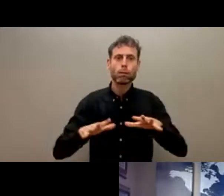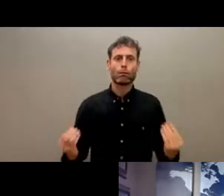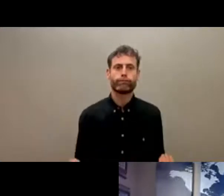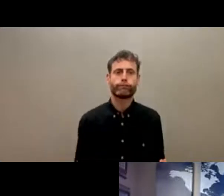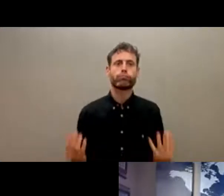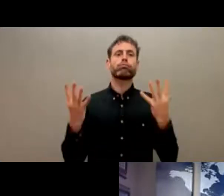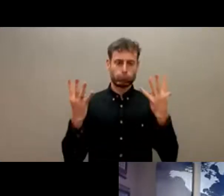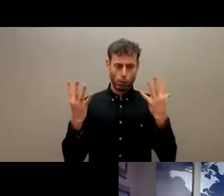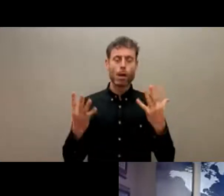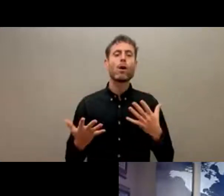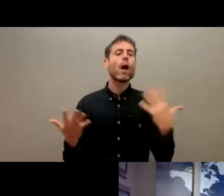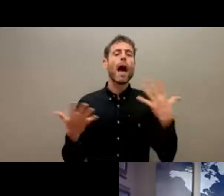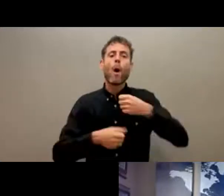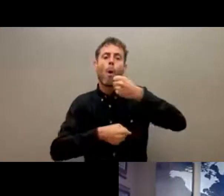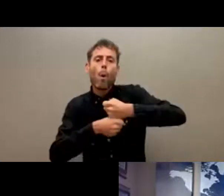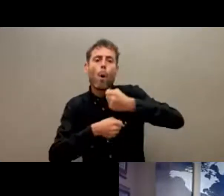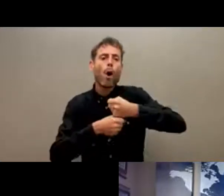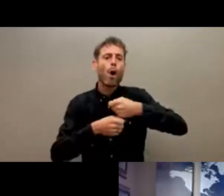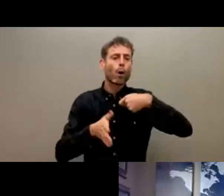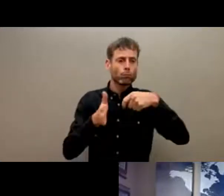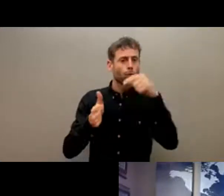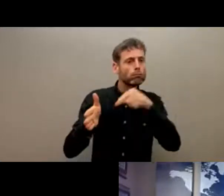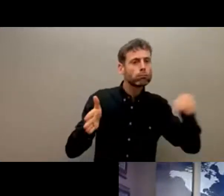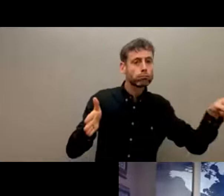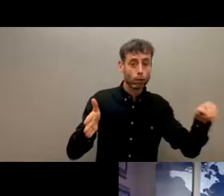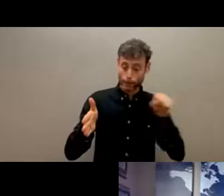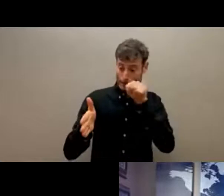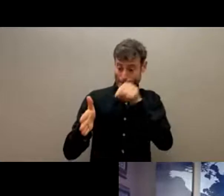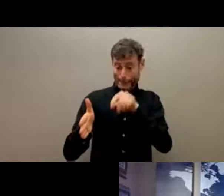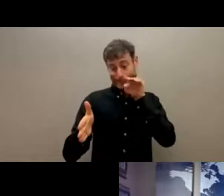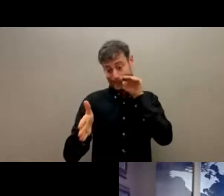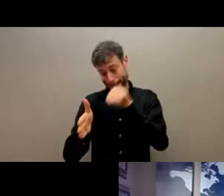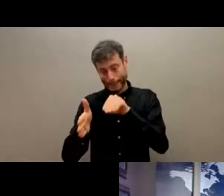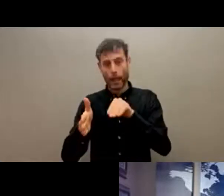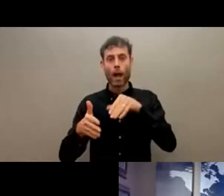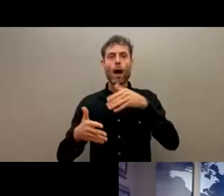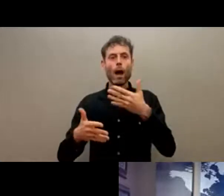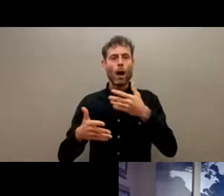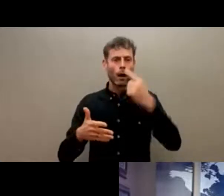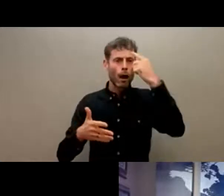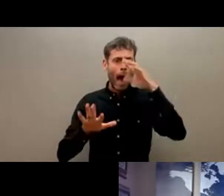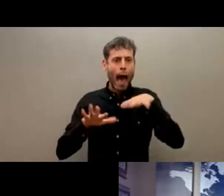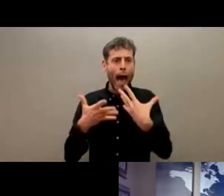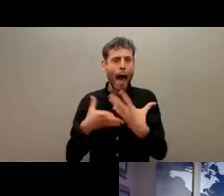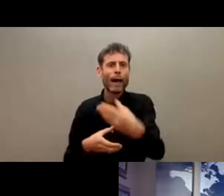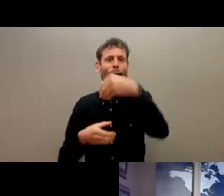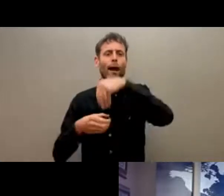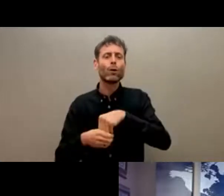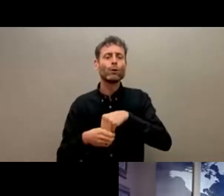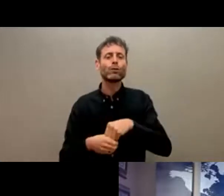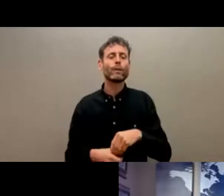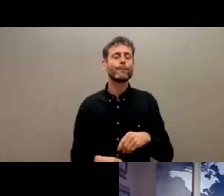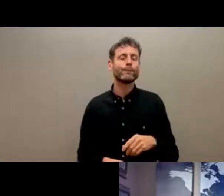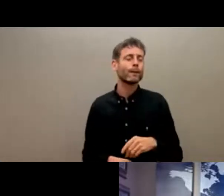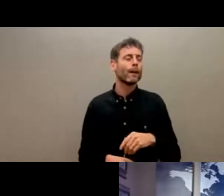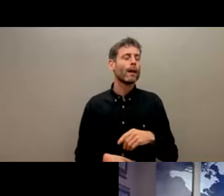work. Because as long as it sits as some kind of tick box or compliance requirement,